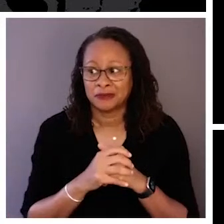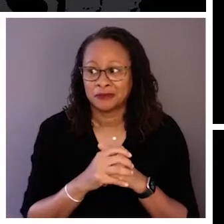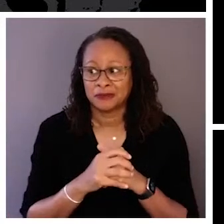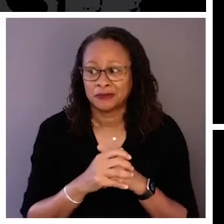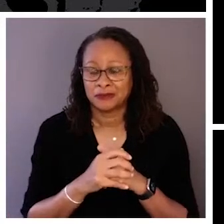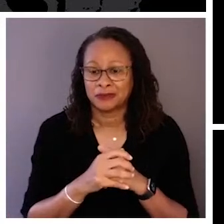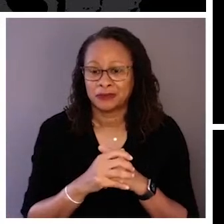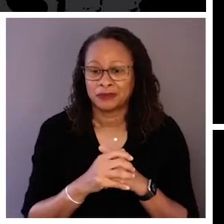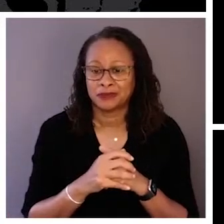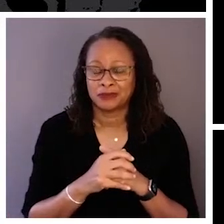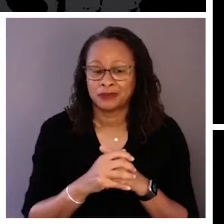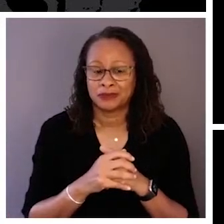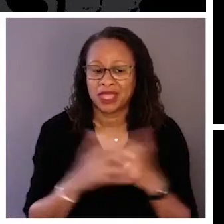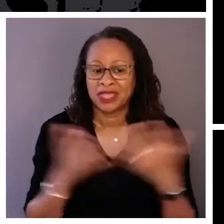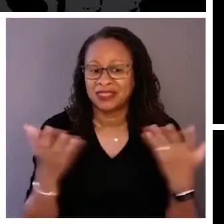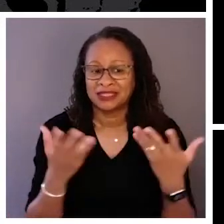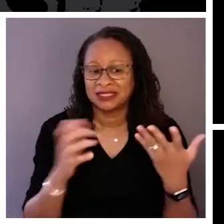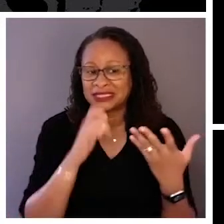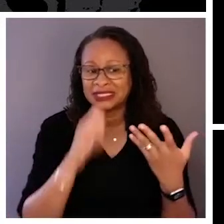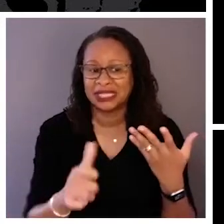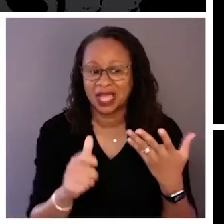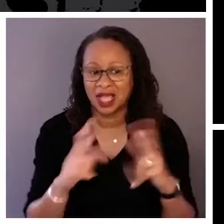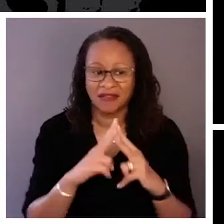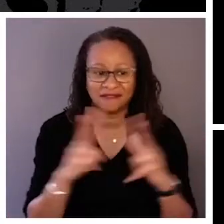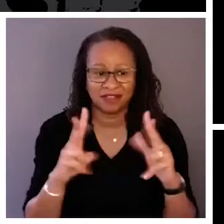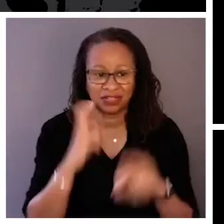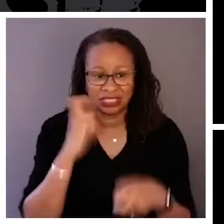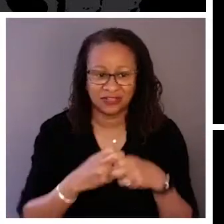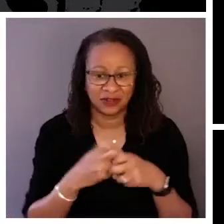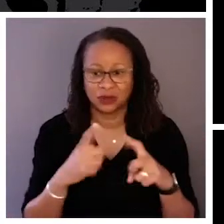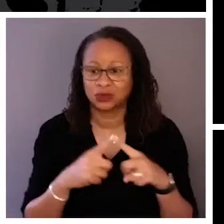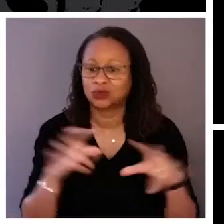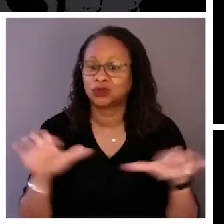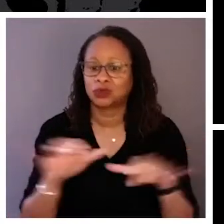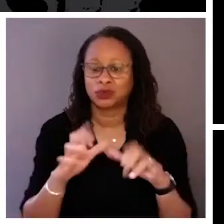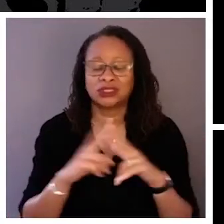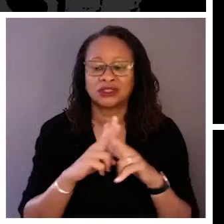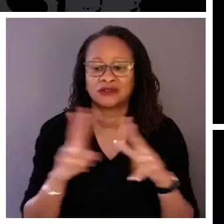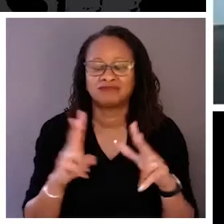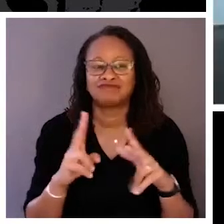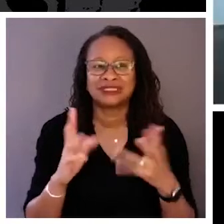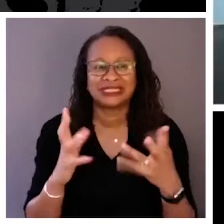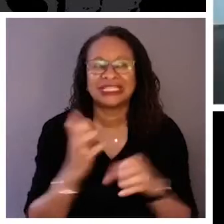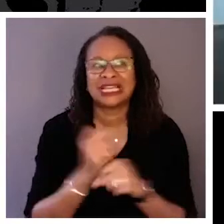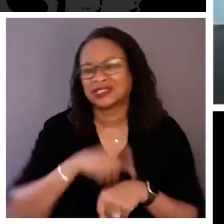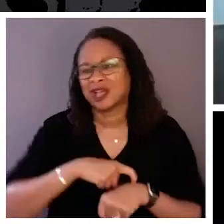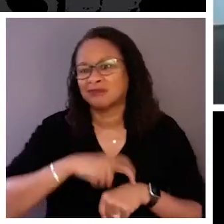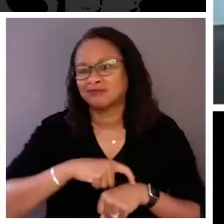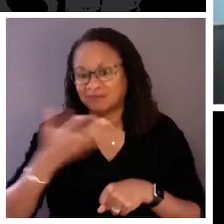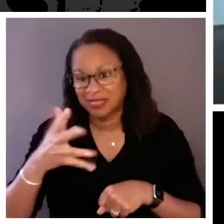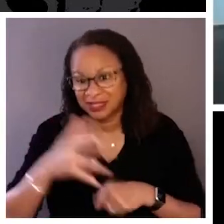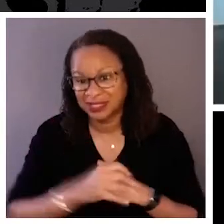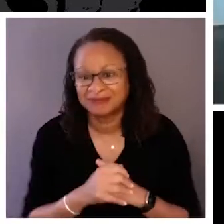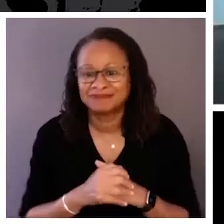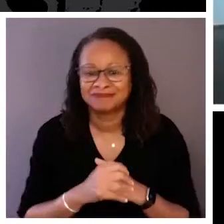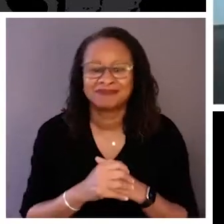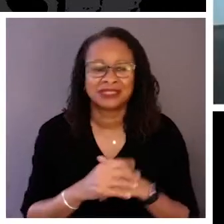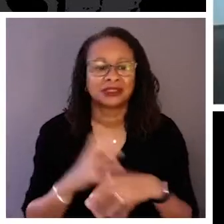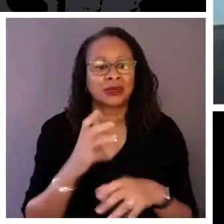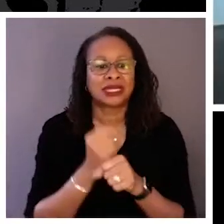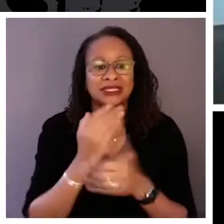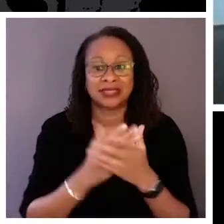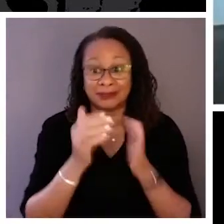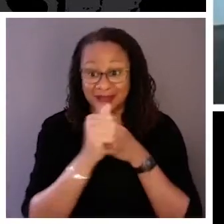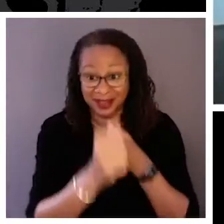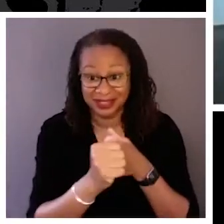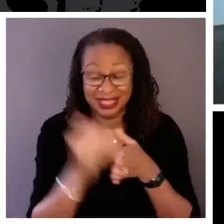This is not very, very difficult to do. It's just a little bit time consuming. But get some guidance. And if you need